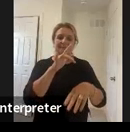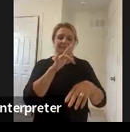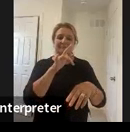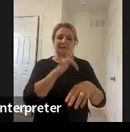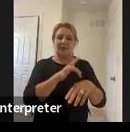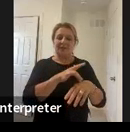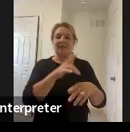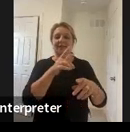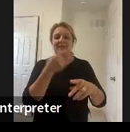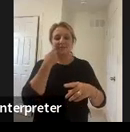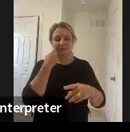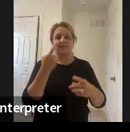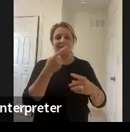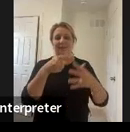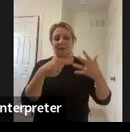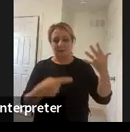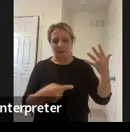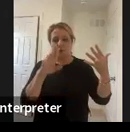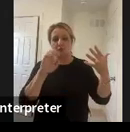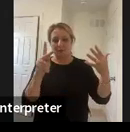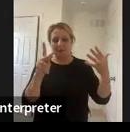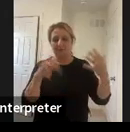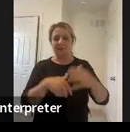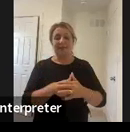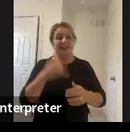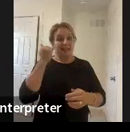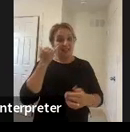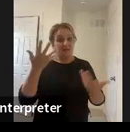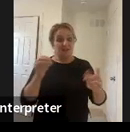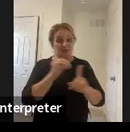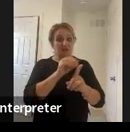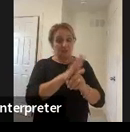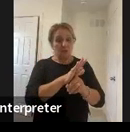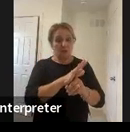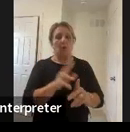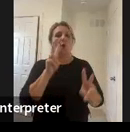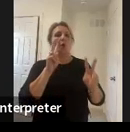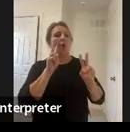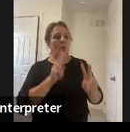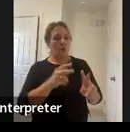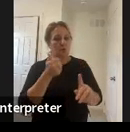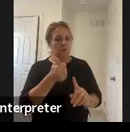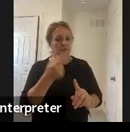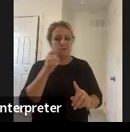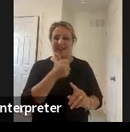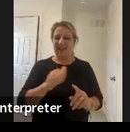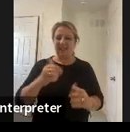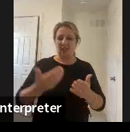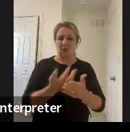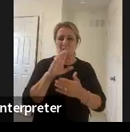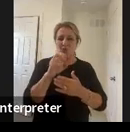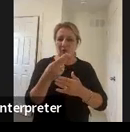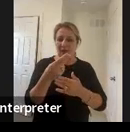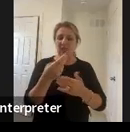discussed earlier. But particularly if you did have high-risk exposures, be on the lookout for any new or unusual rashes that